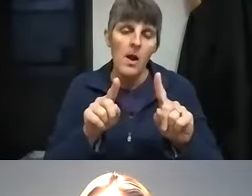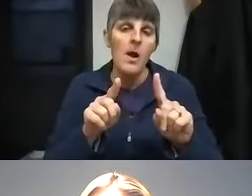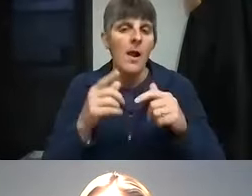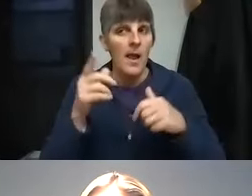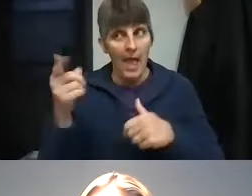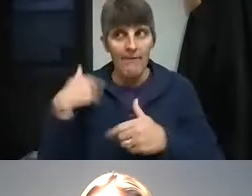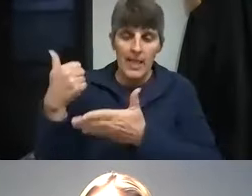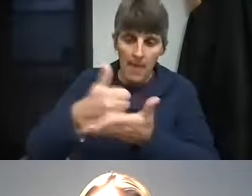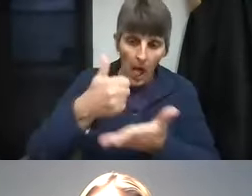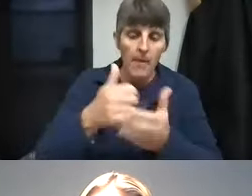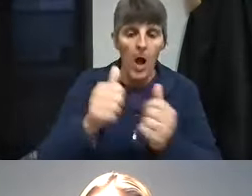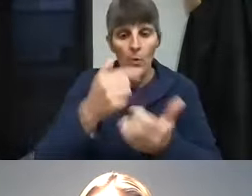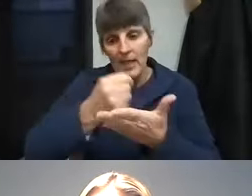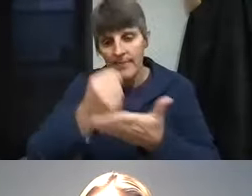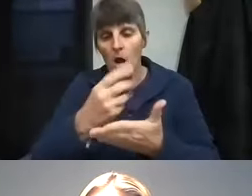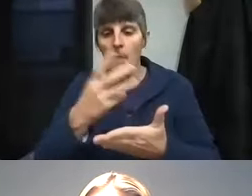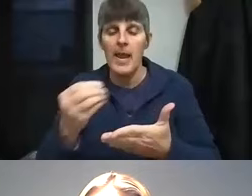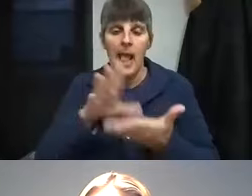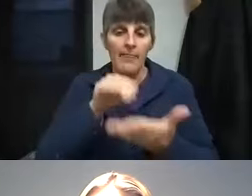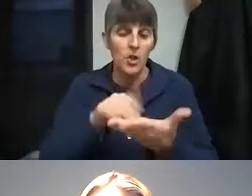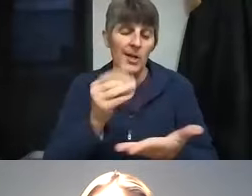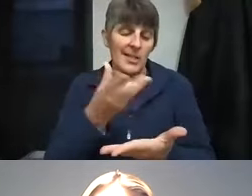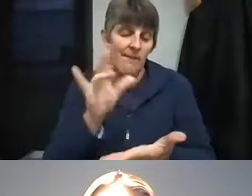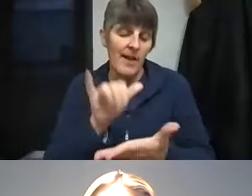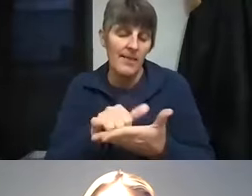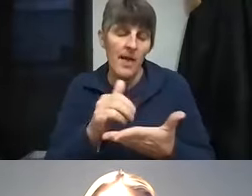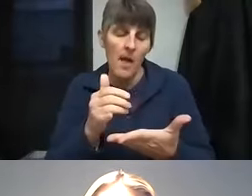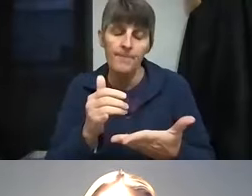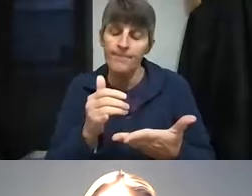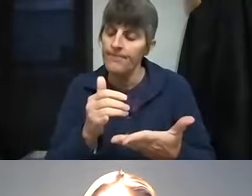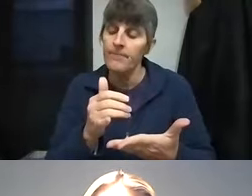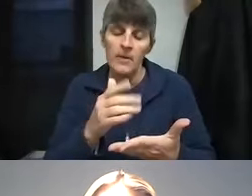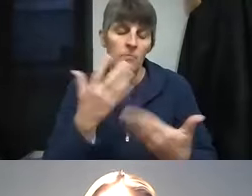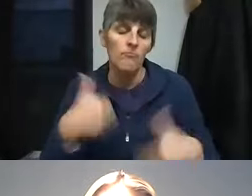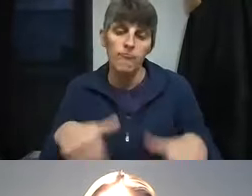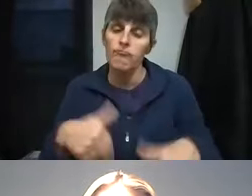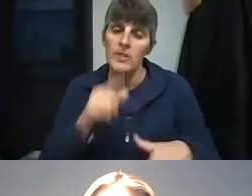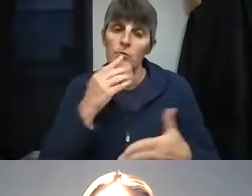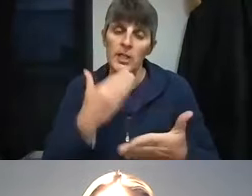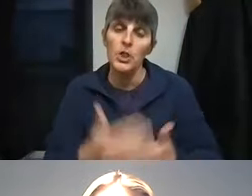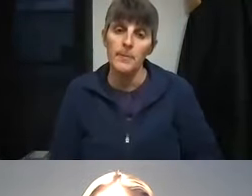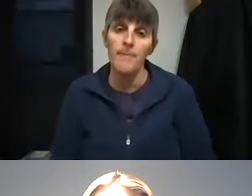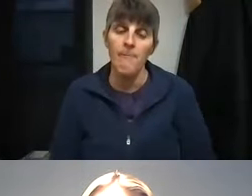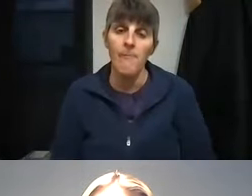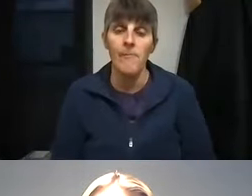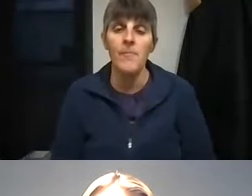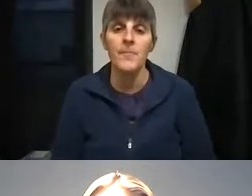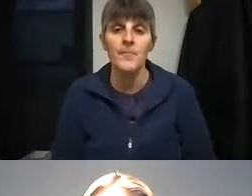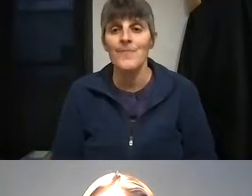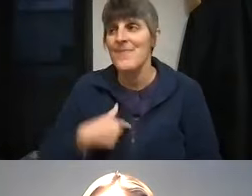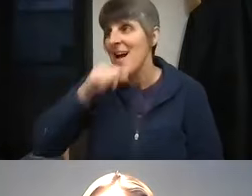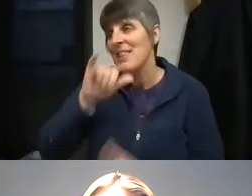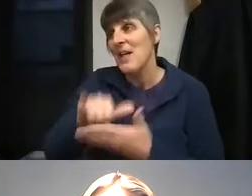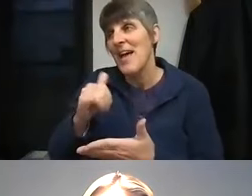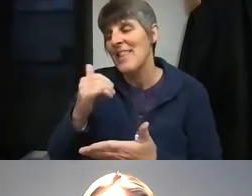help out in the therapy sessions and then the learning and stuff like that, it's really good. I love that. Thanks,